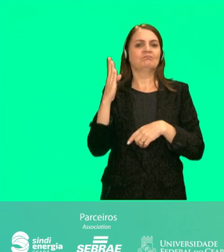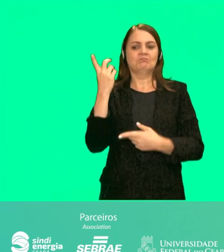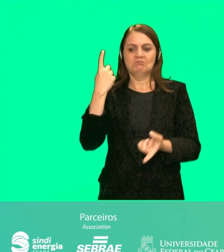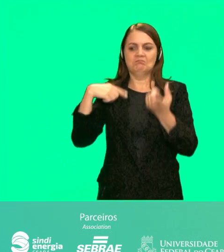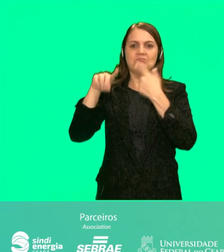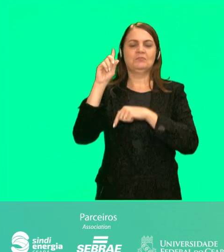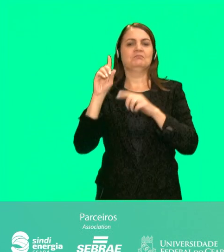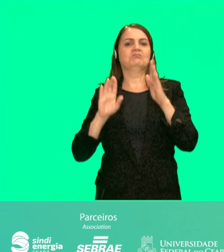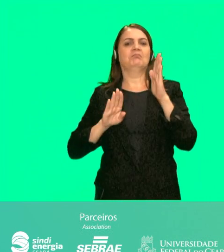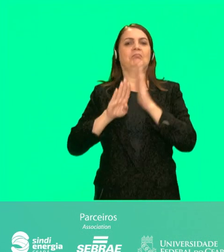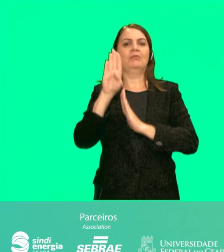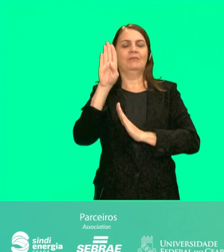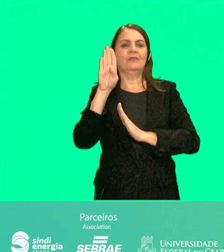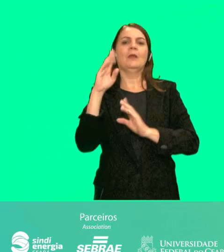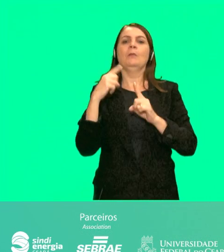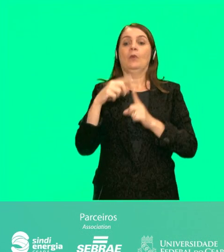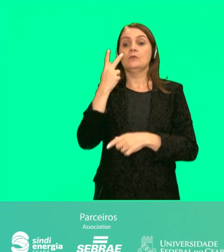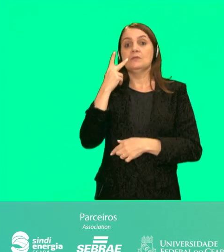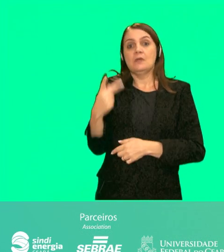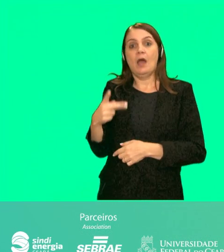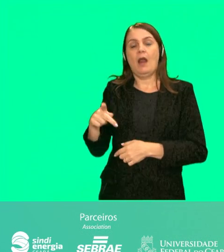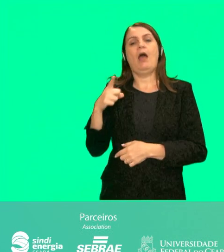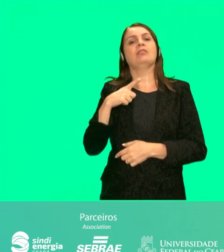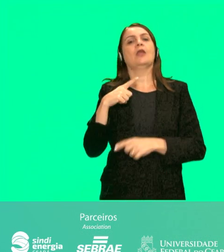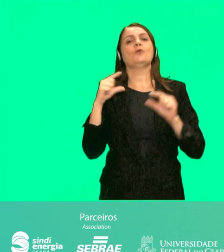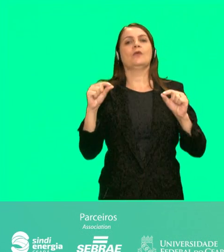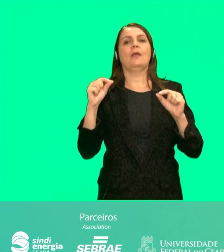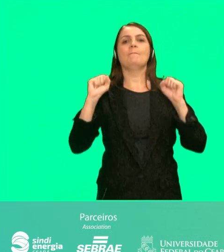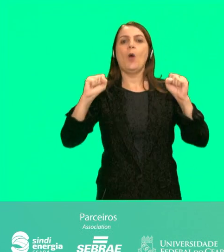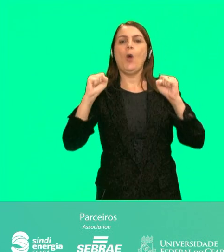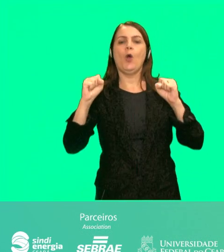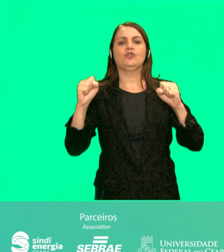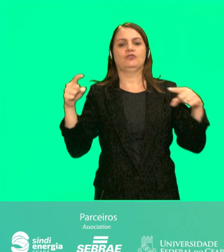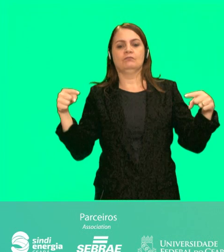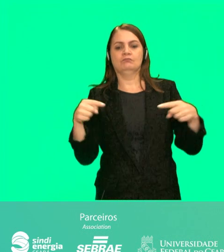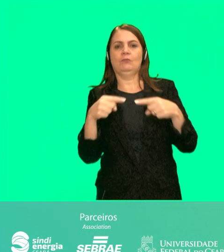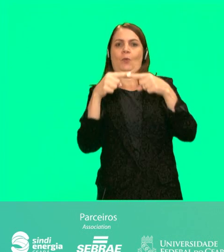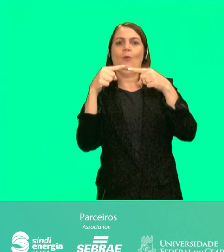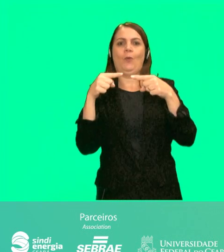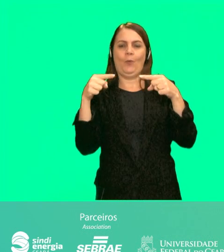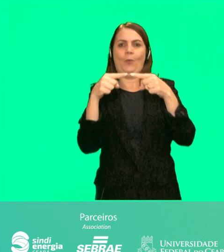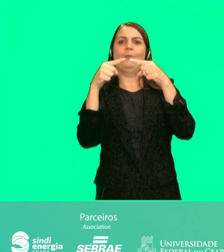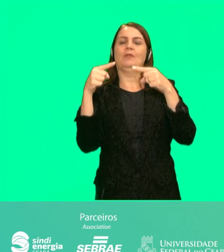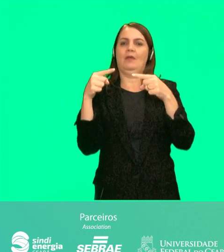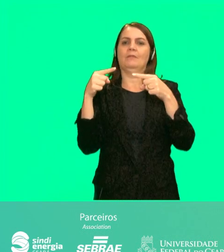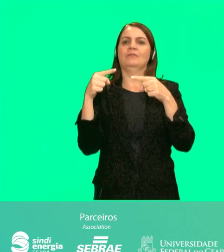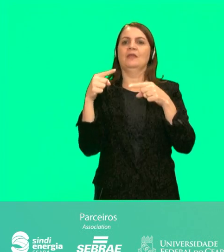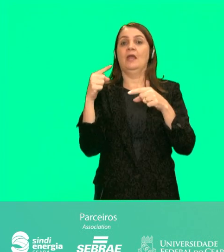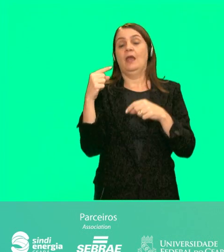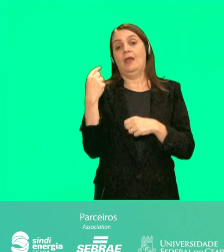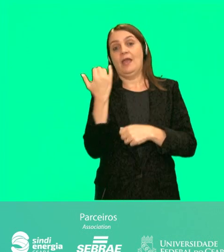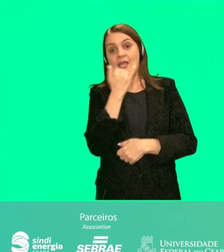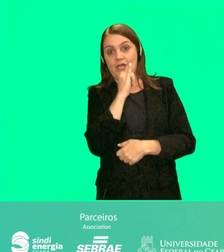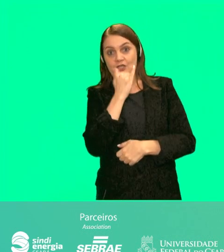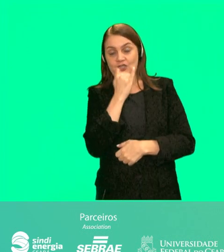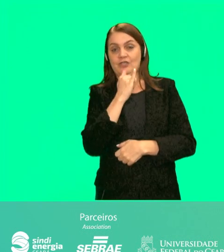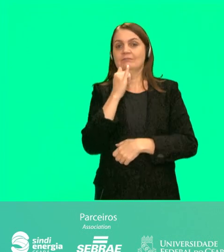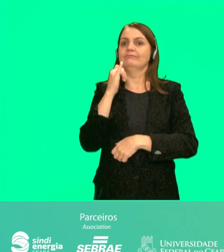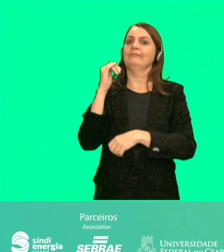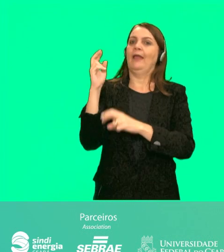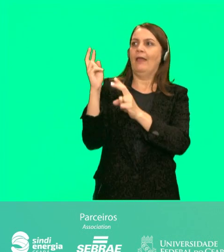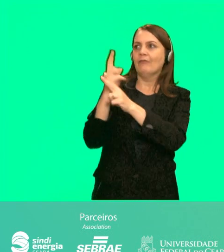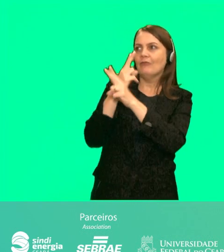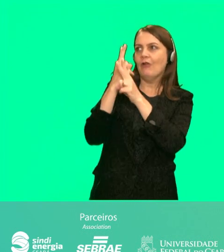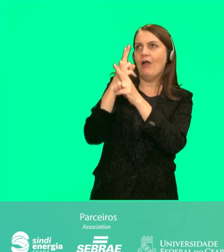And here in Ceará especially, we have the combination of being able to combine aeolic and solar energy, which is, once again, a great advantage when we